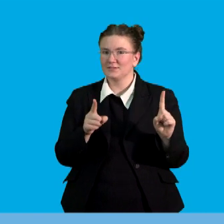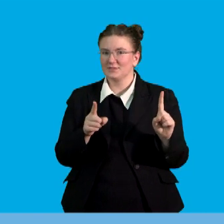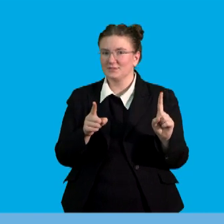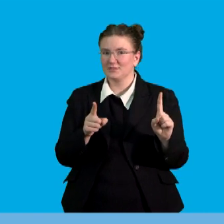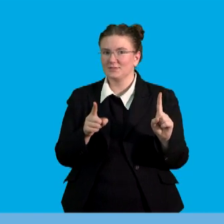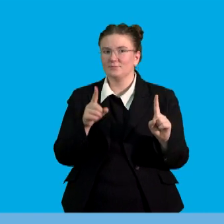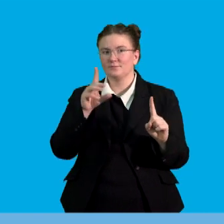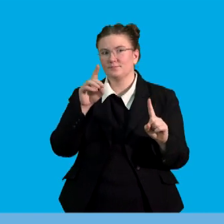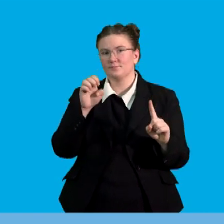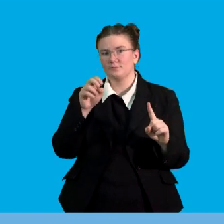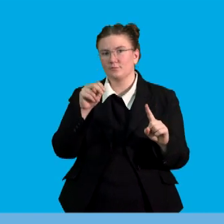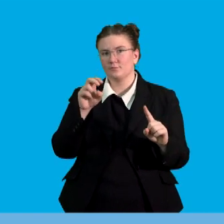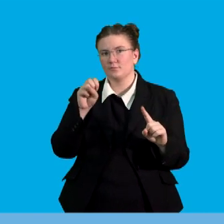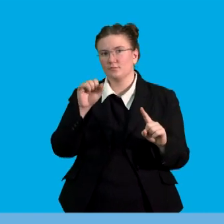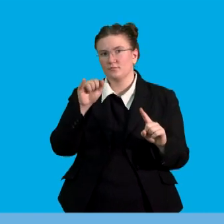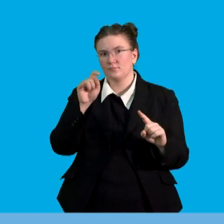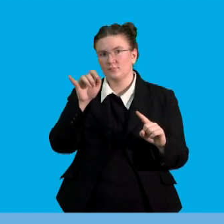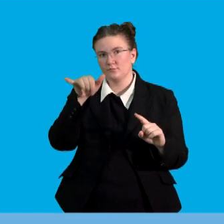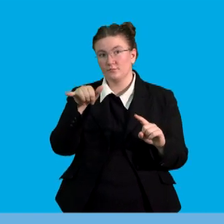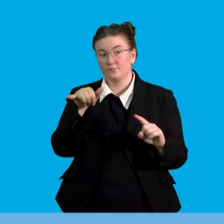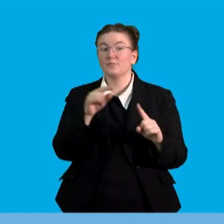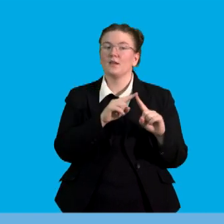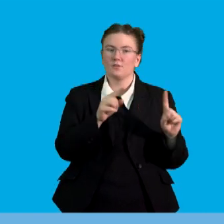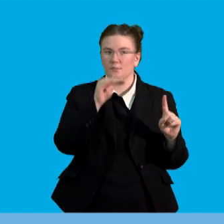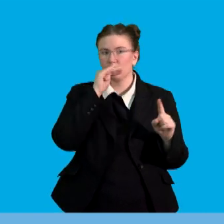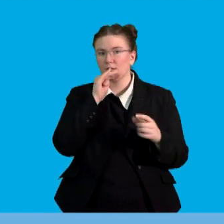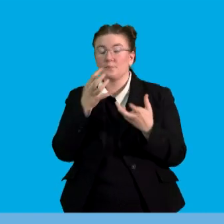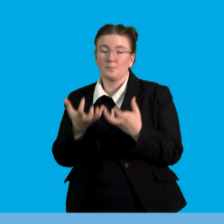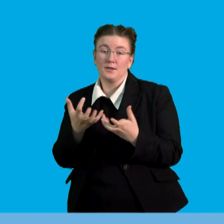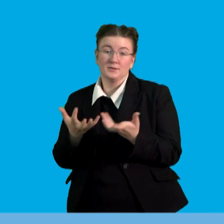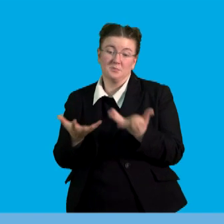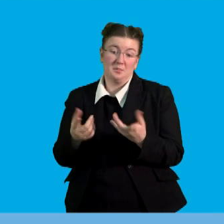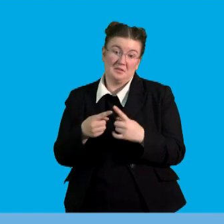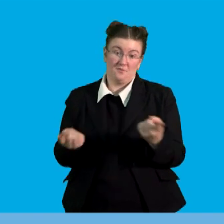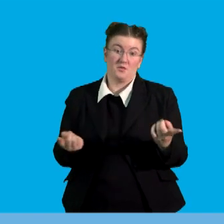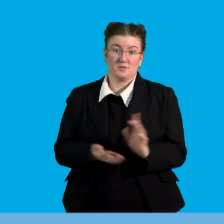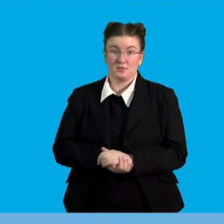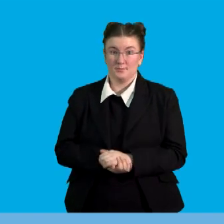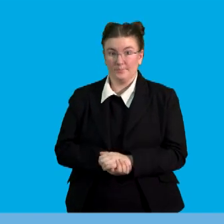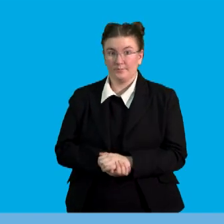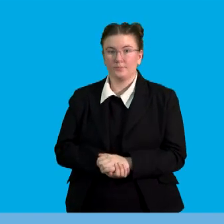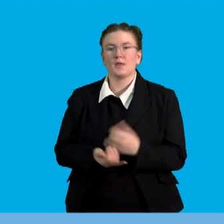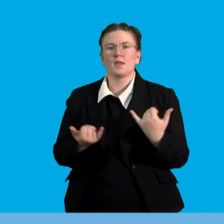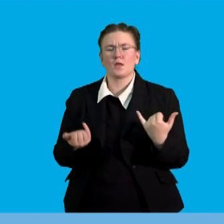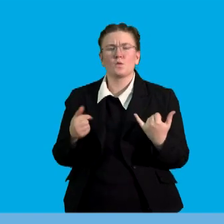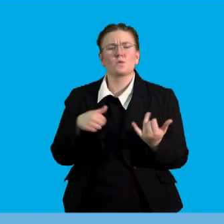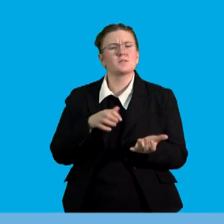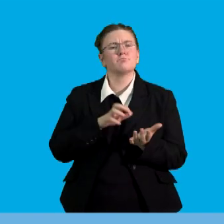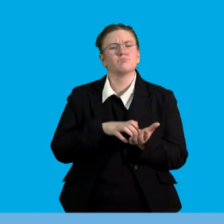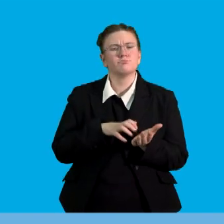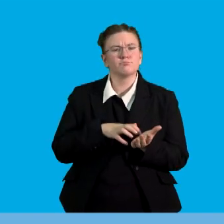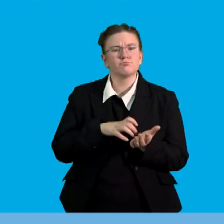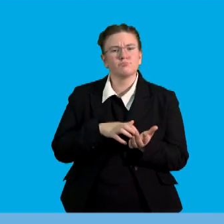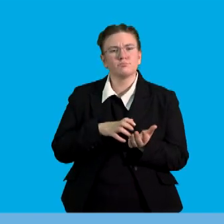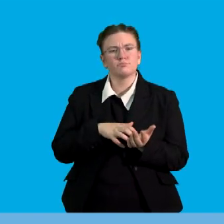and because they have different densities, they will have different masses, or we don't know. Now, how